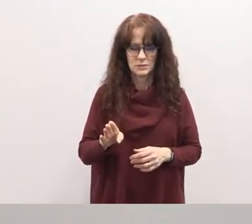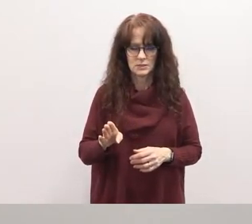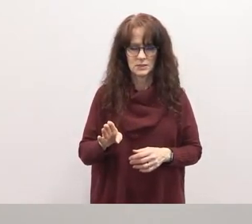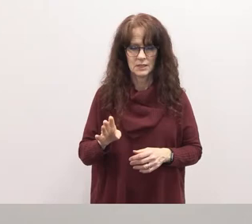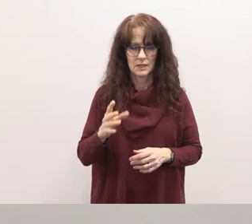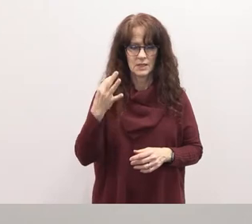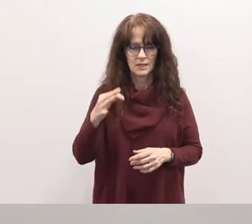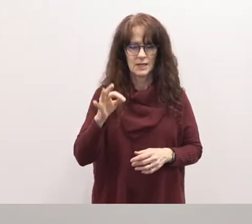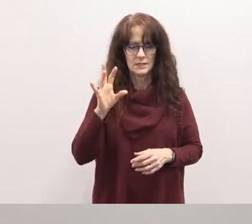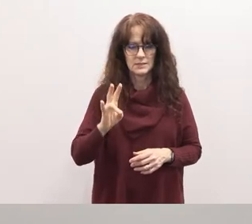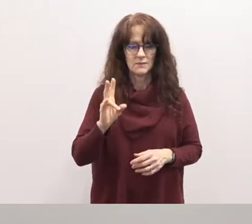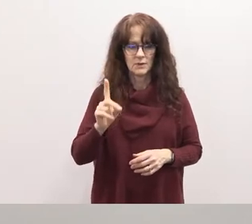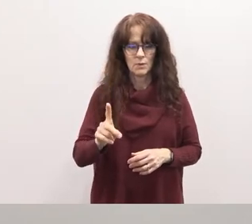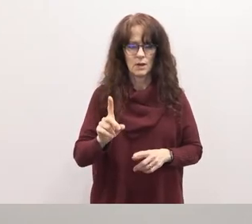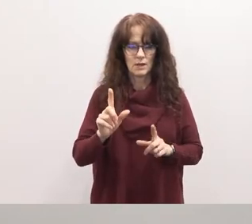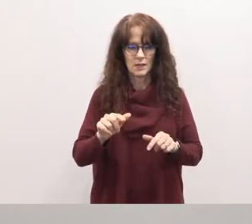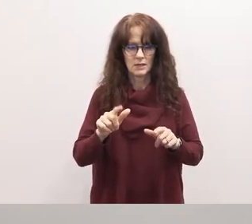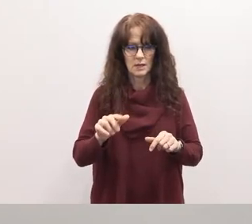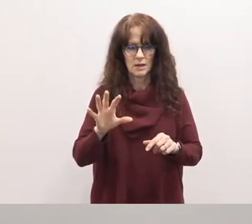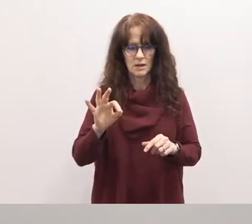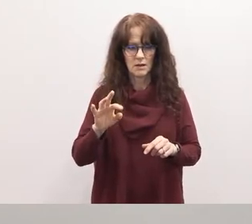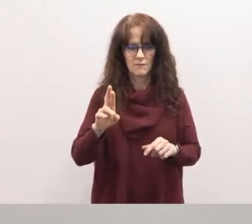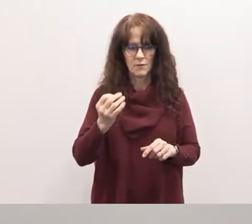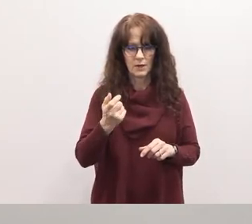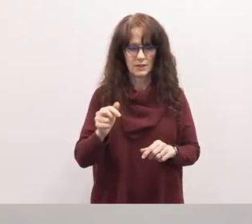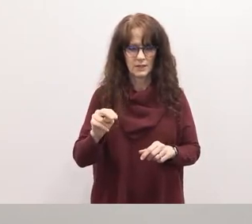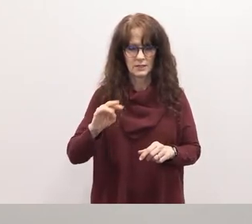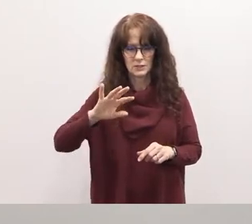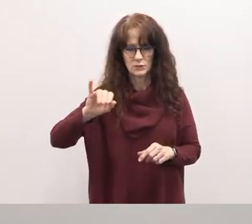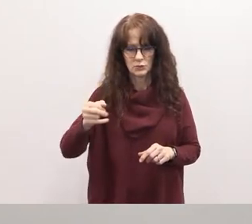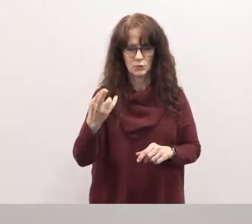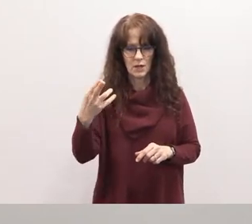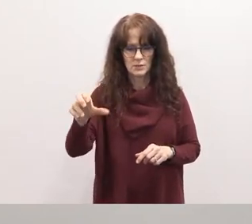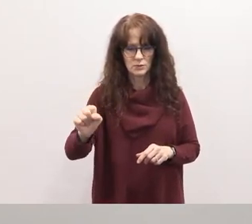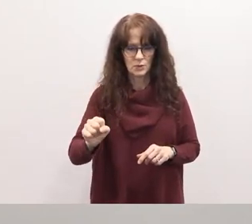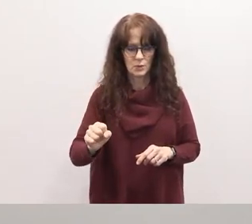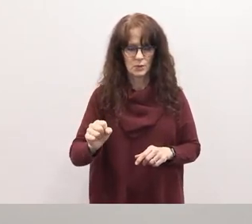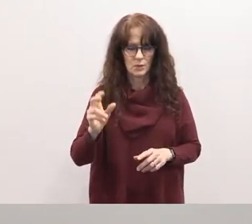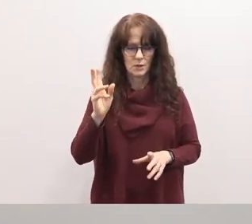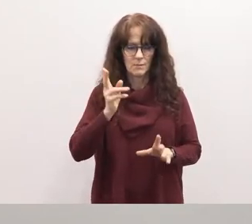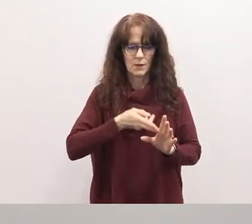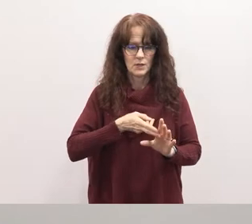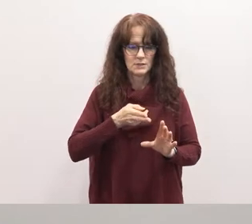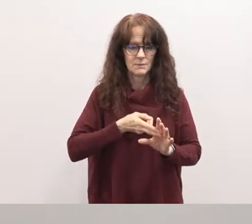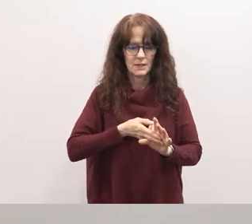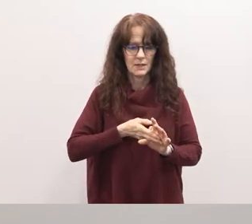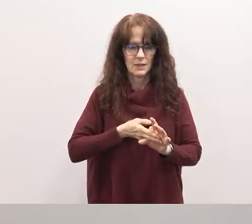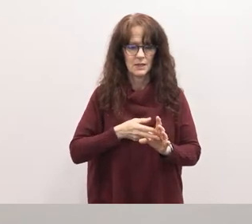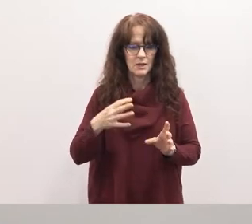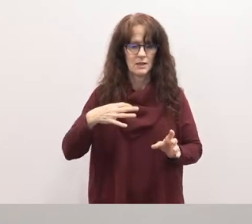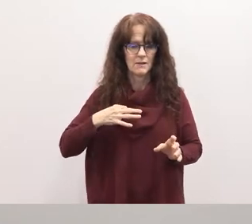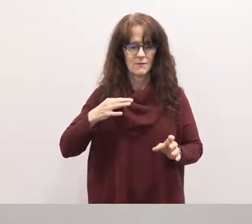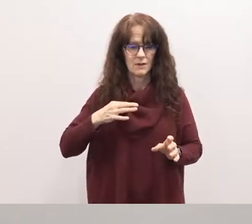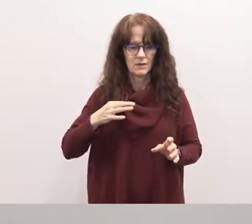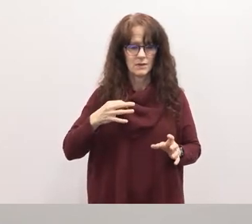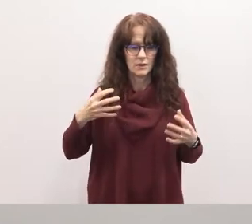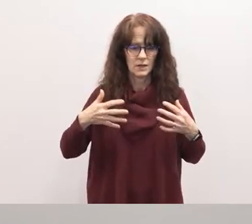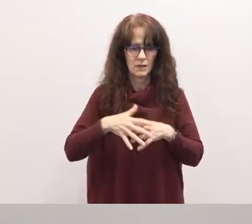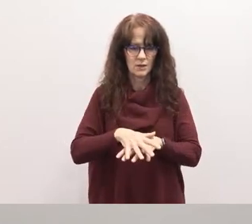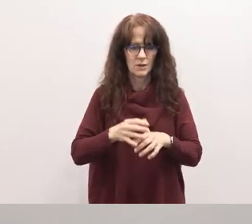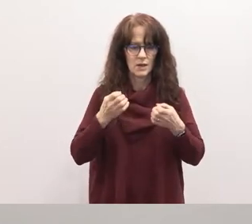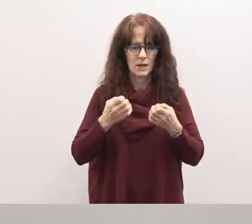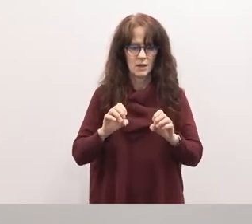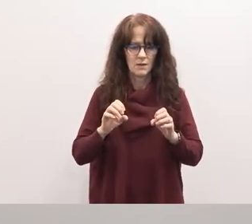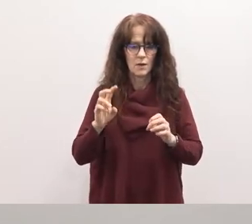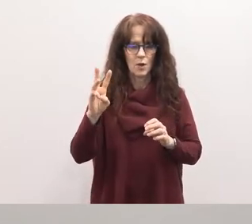in 1971, while attending Franklin Junior High School, she participated in the voluntary integration efforts